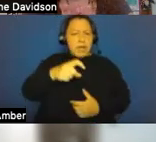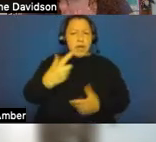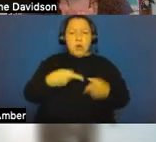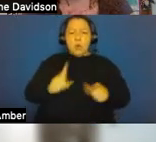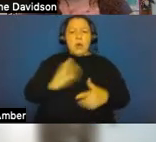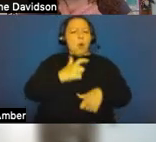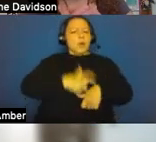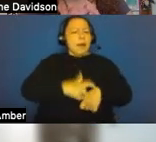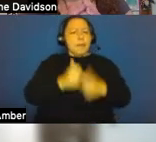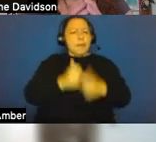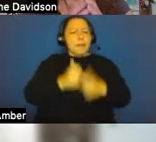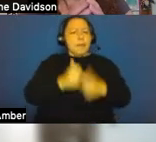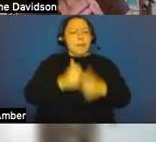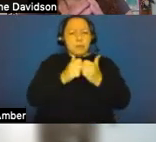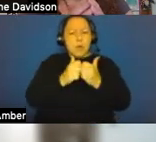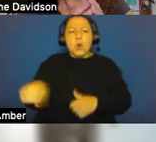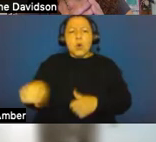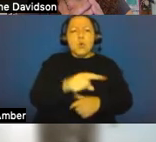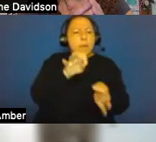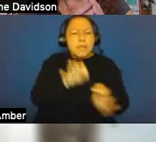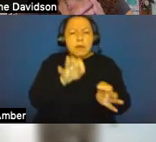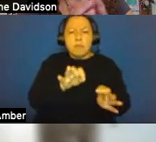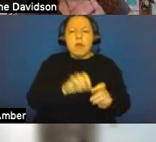came together with this